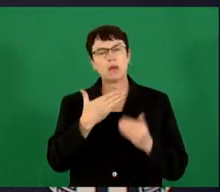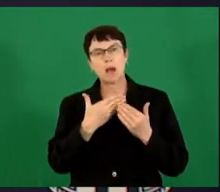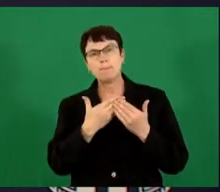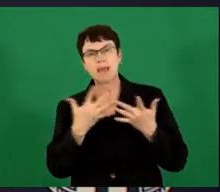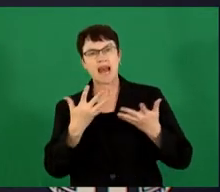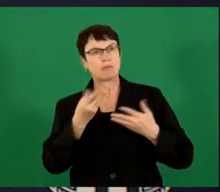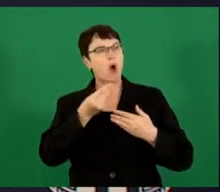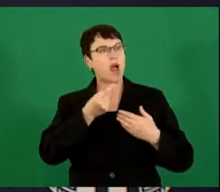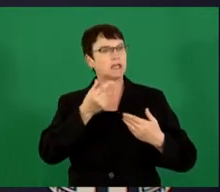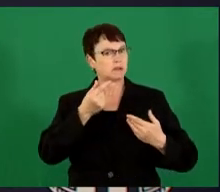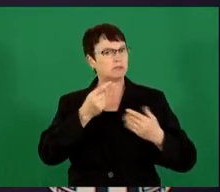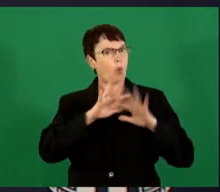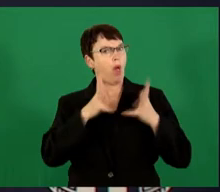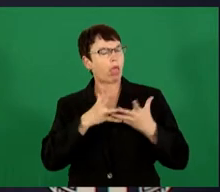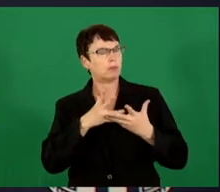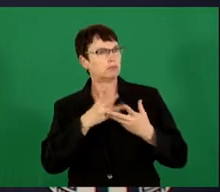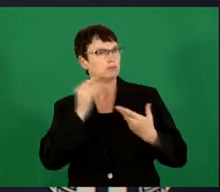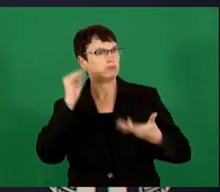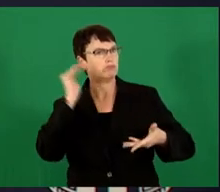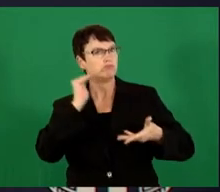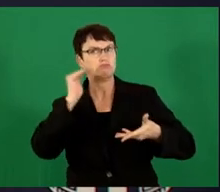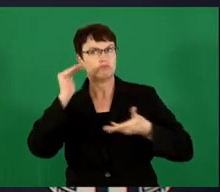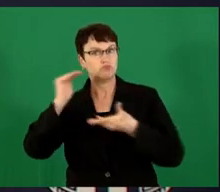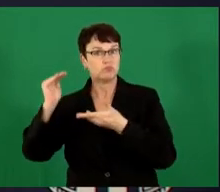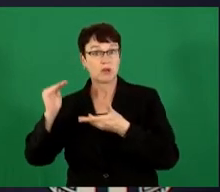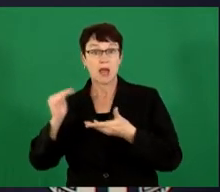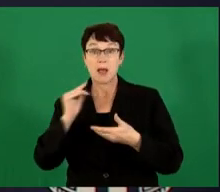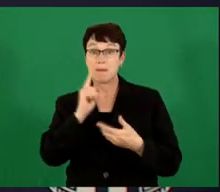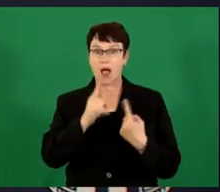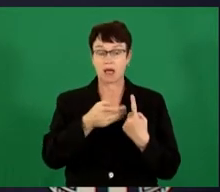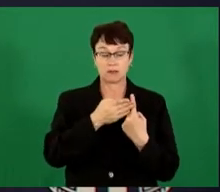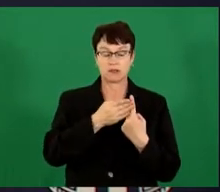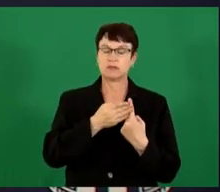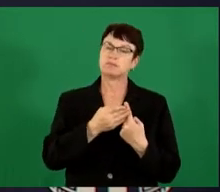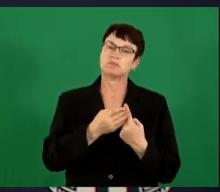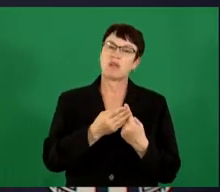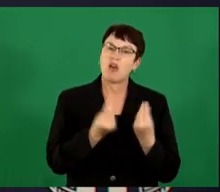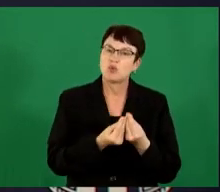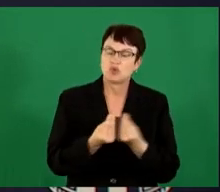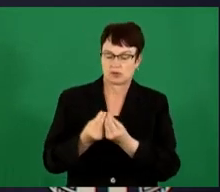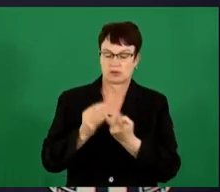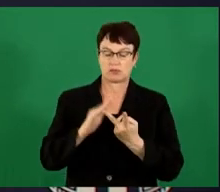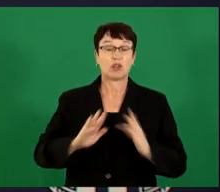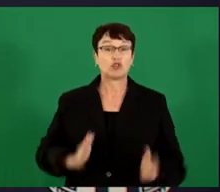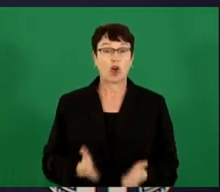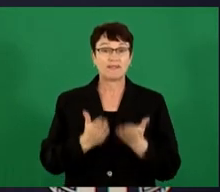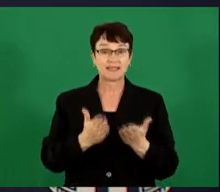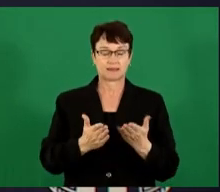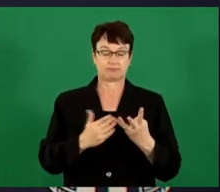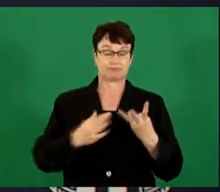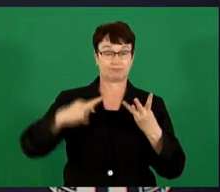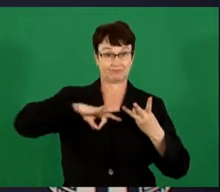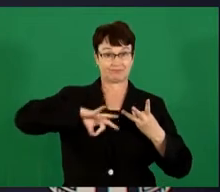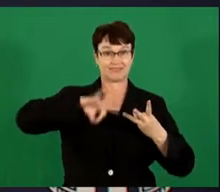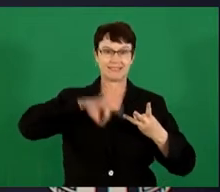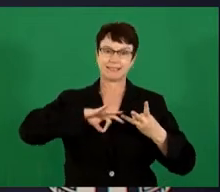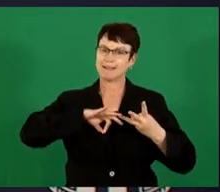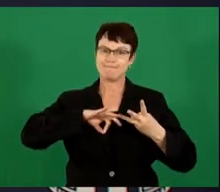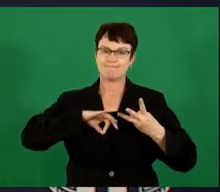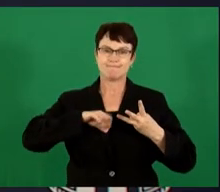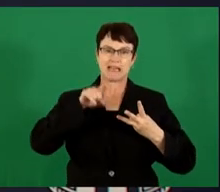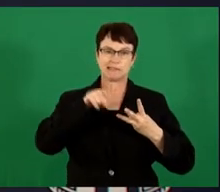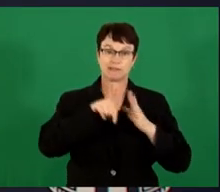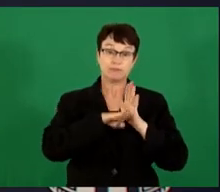pressures continue to spread from goods to services and wages. Our estimate for inflation in